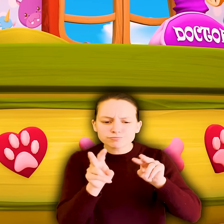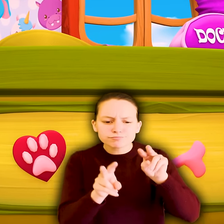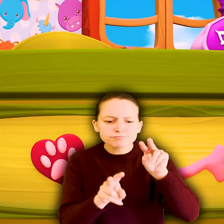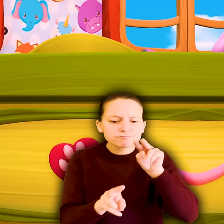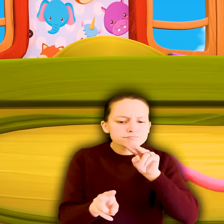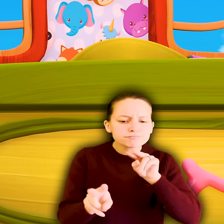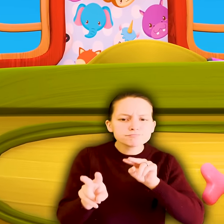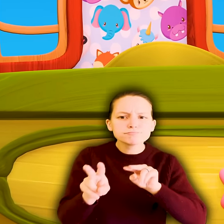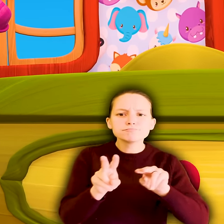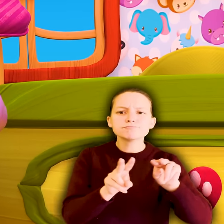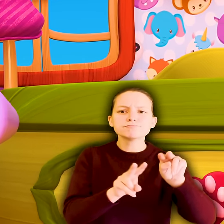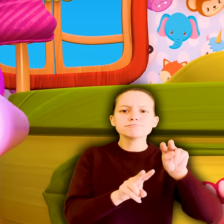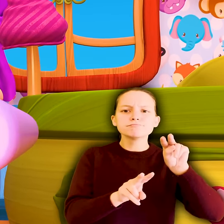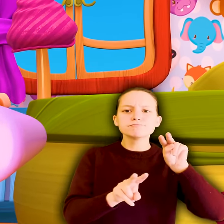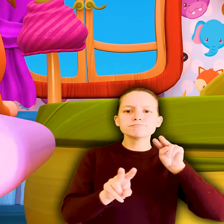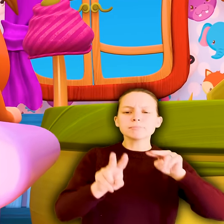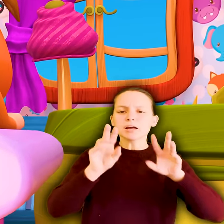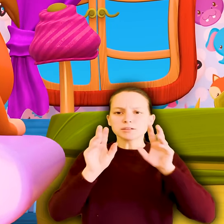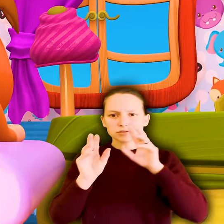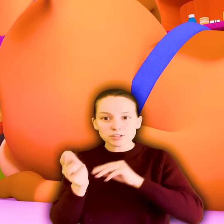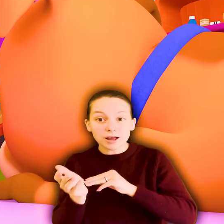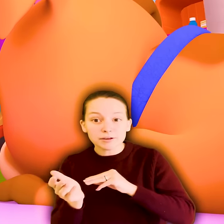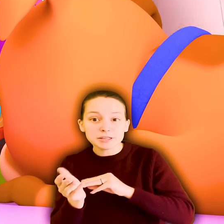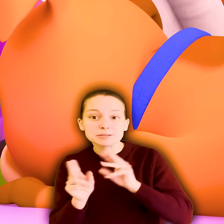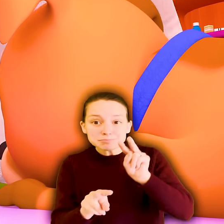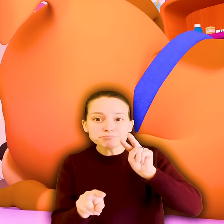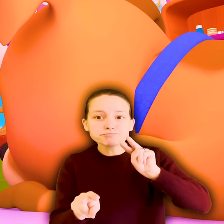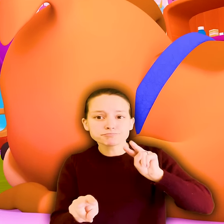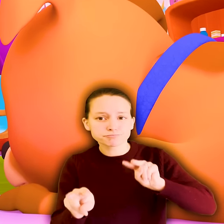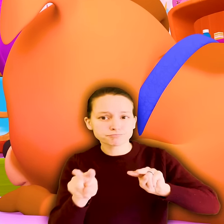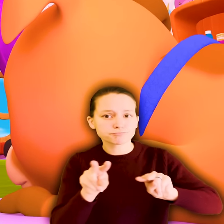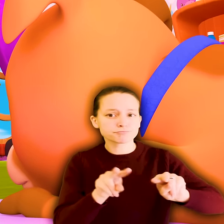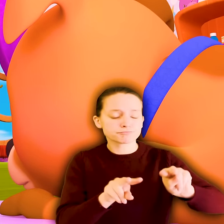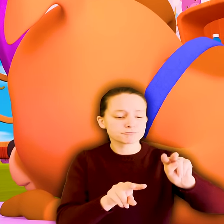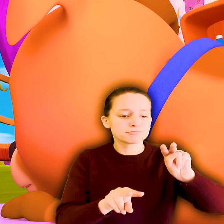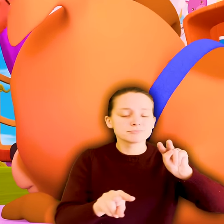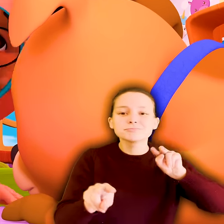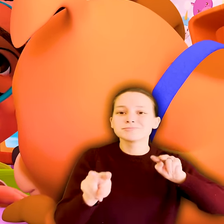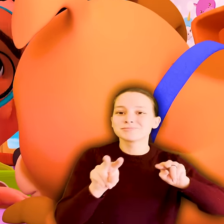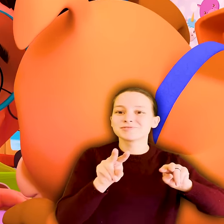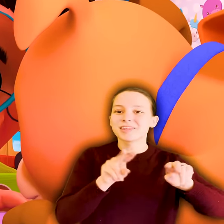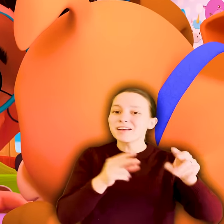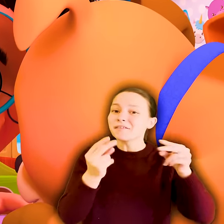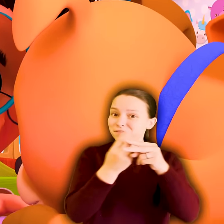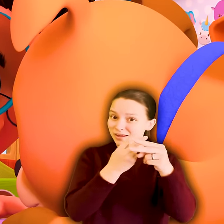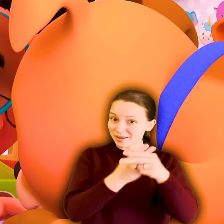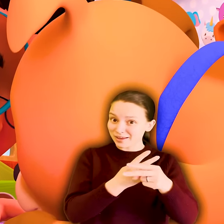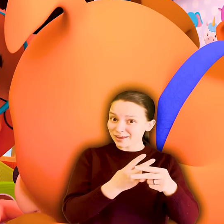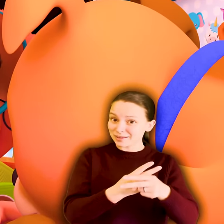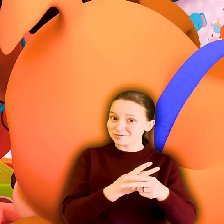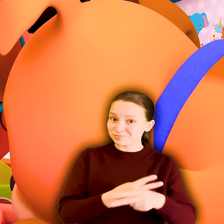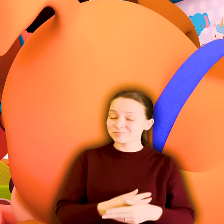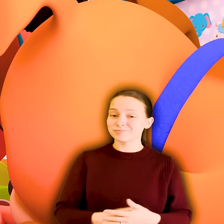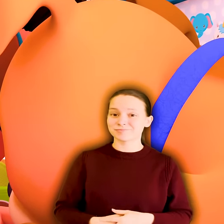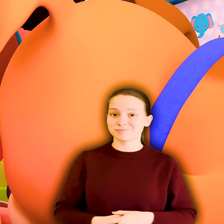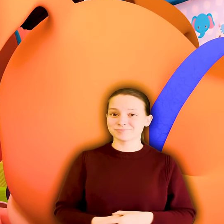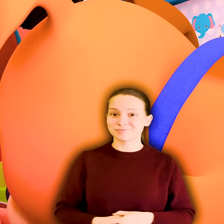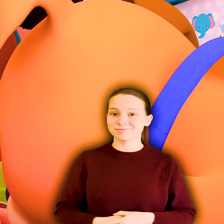checking bingo the doctor is checking being who the doctor is checking bingo to help